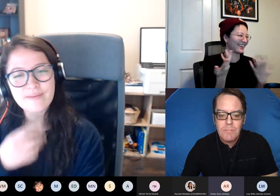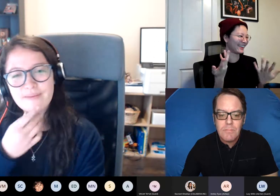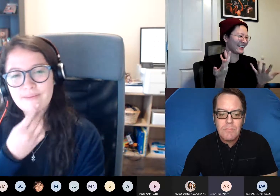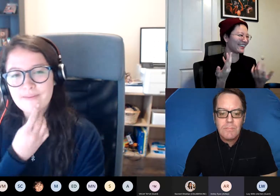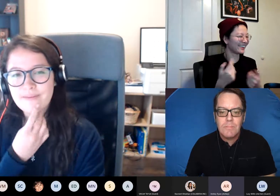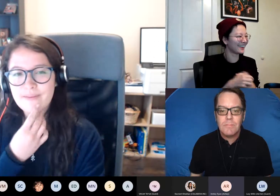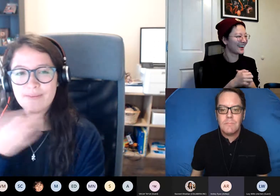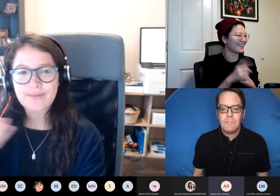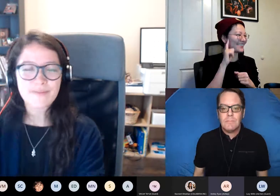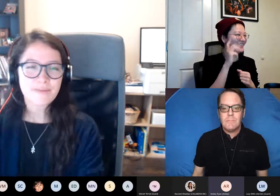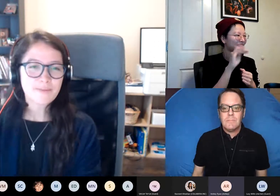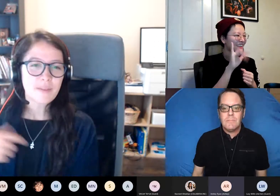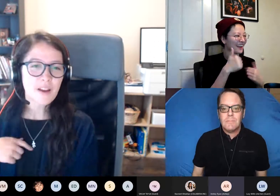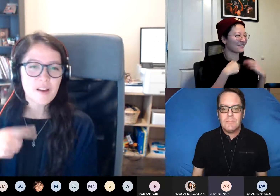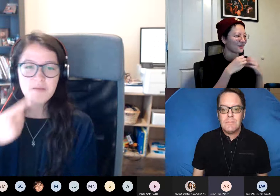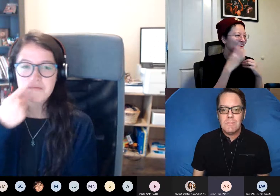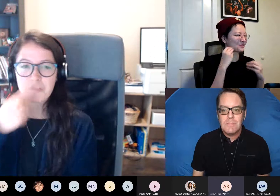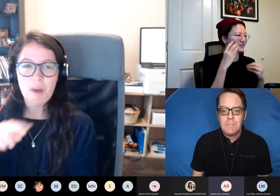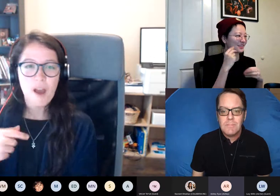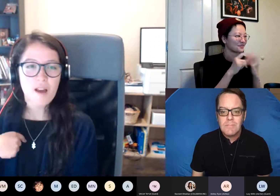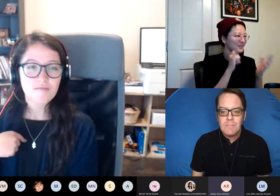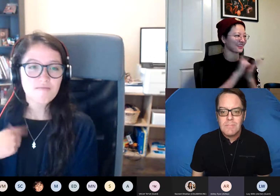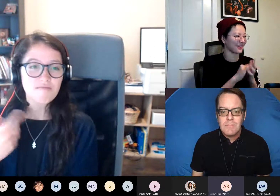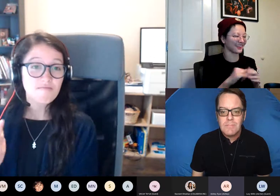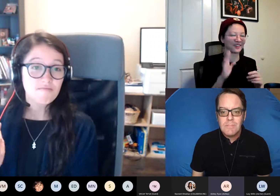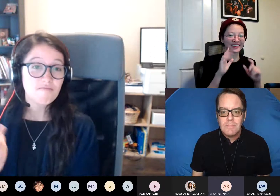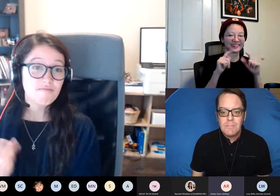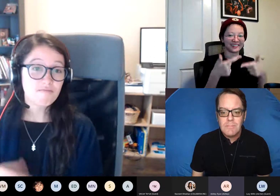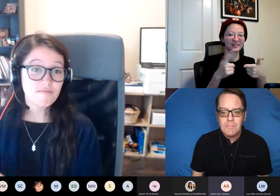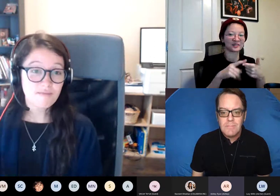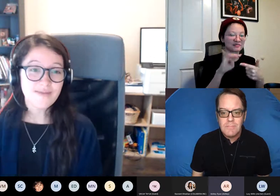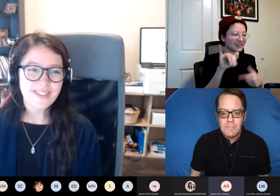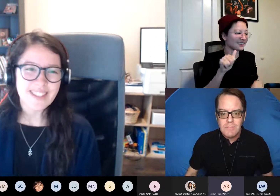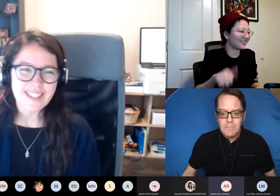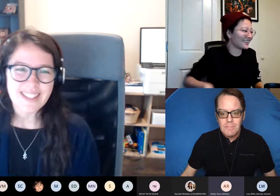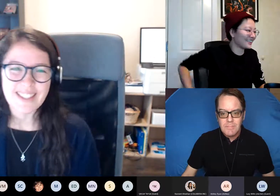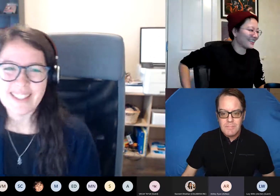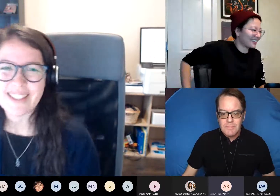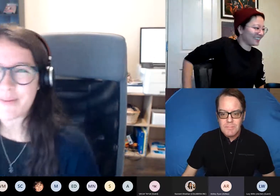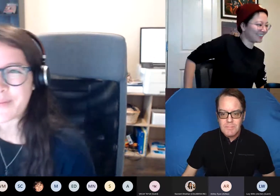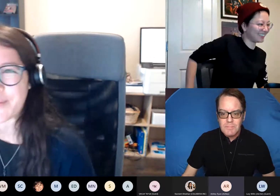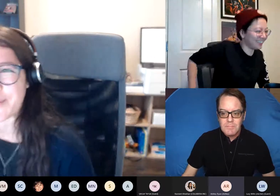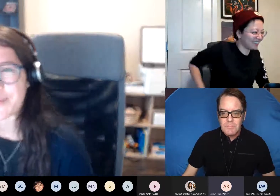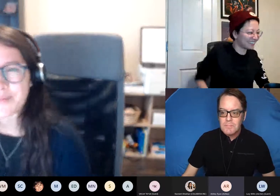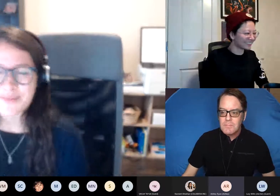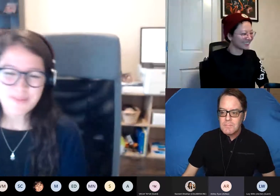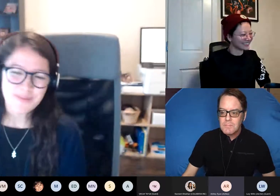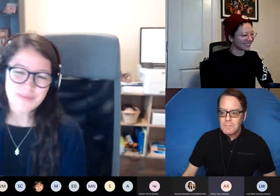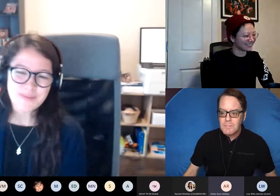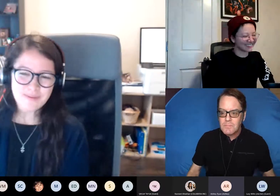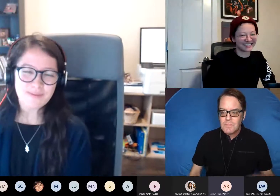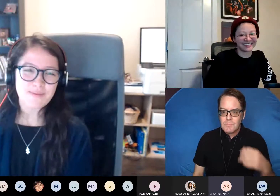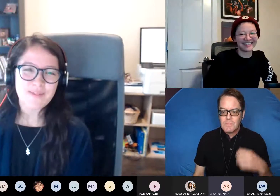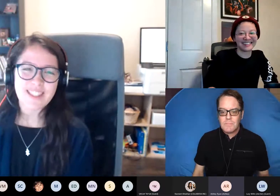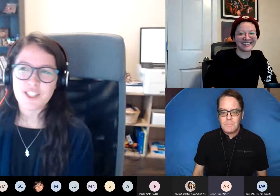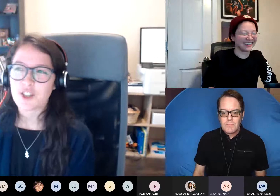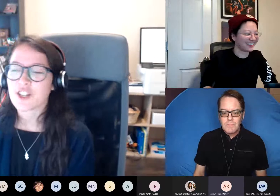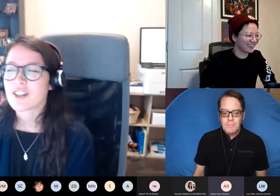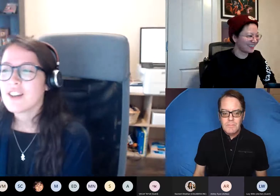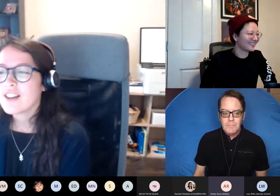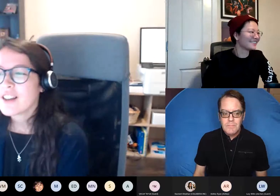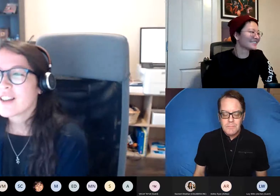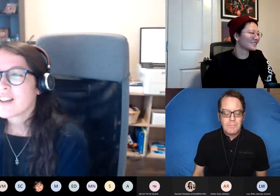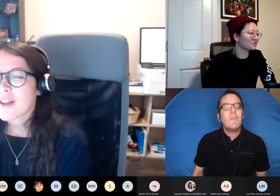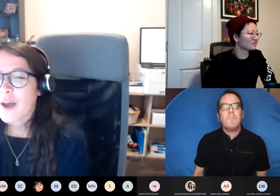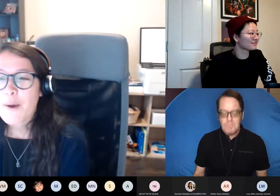Thinking of the best way to answer. Miya, you may have more experience as a hearing person, so I'll leave this to Miya.